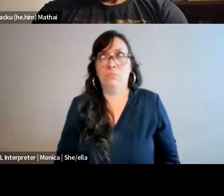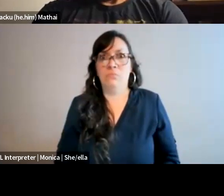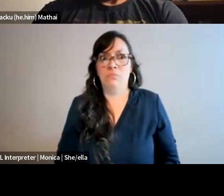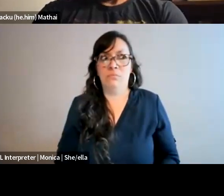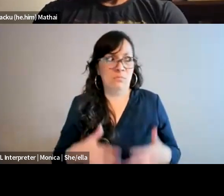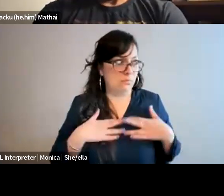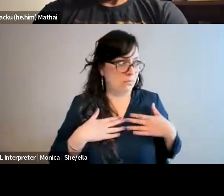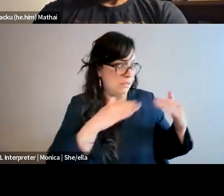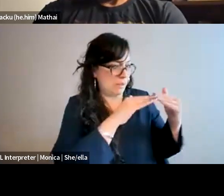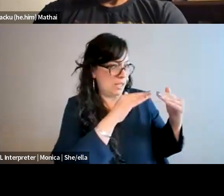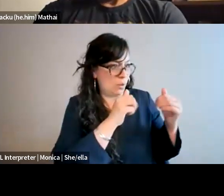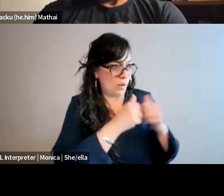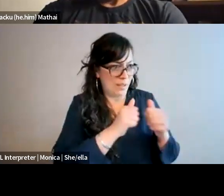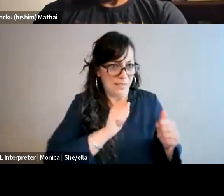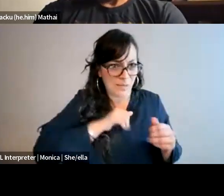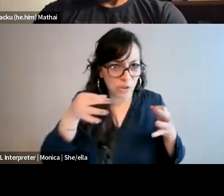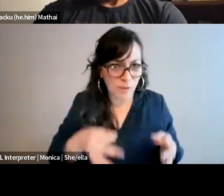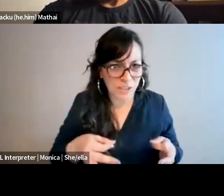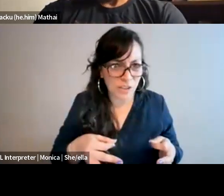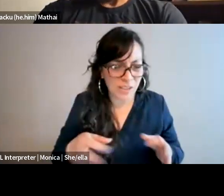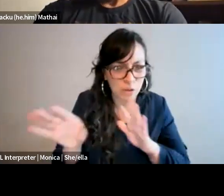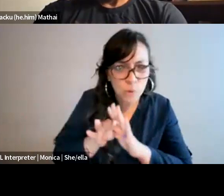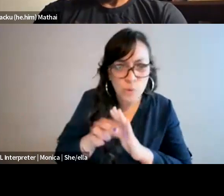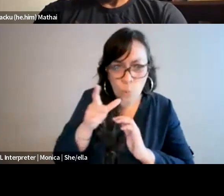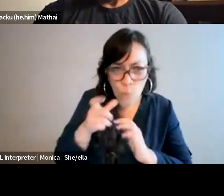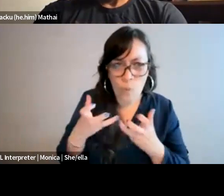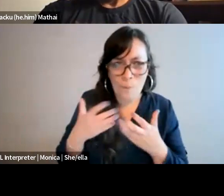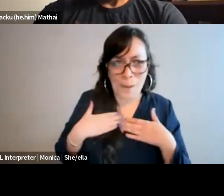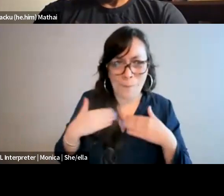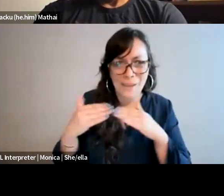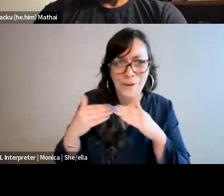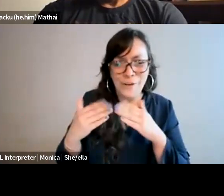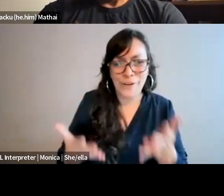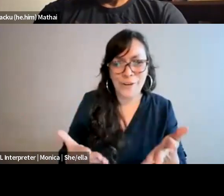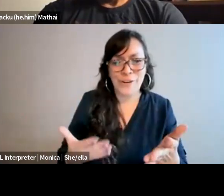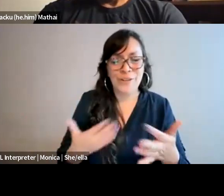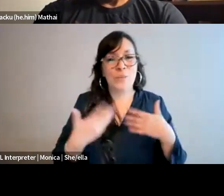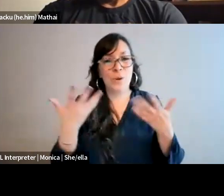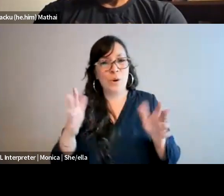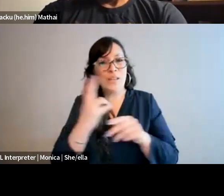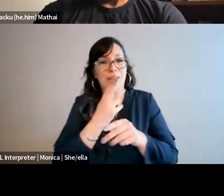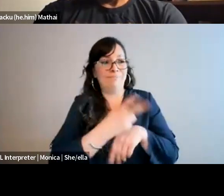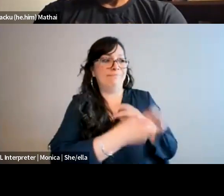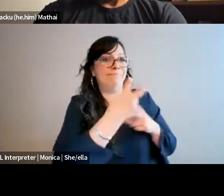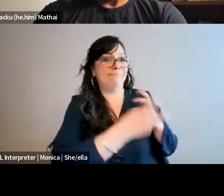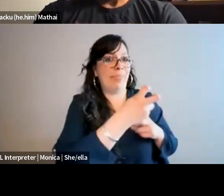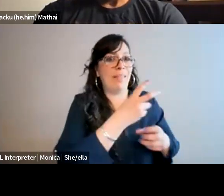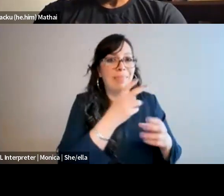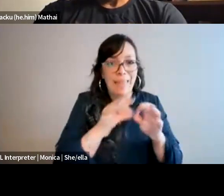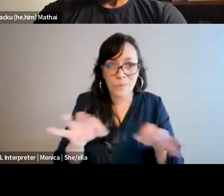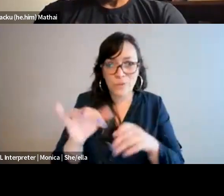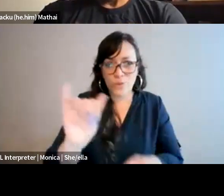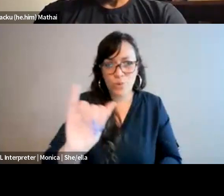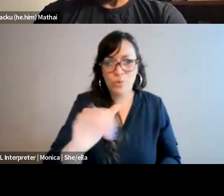it's self-determination. It is not forced treatment. So we're already seeing this language take over. So I just